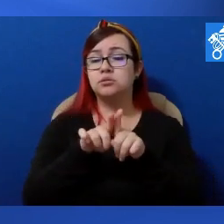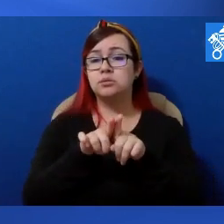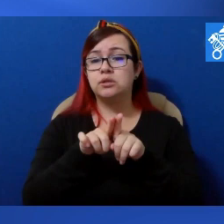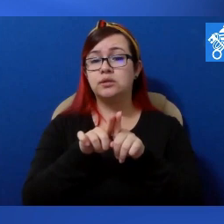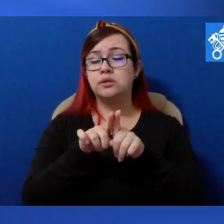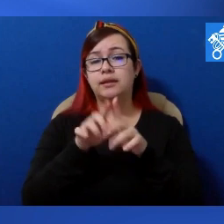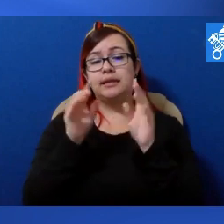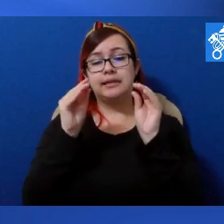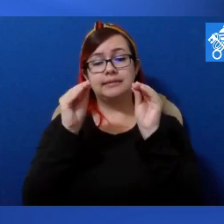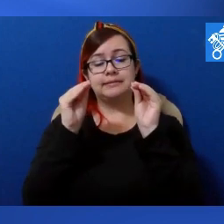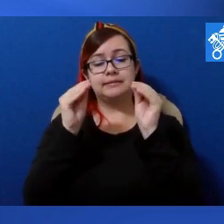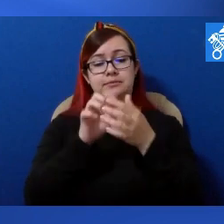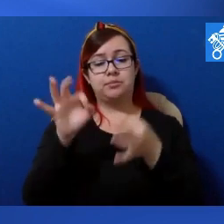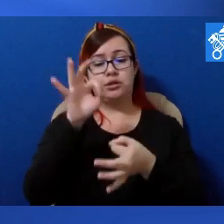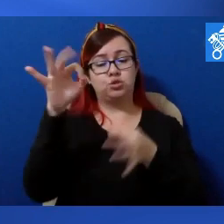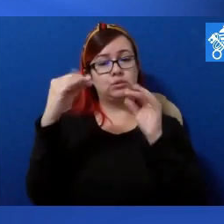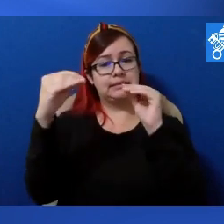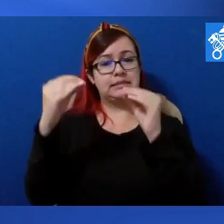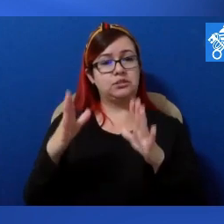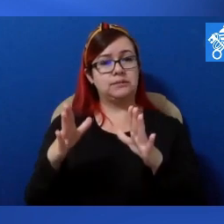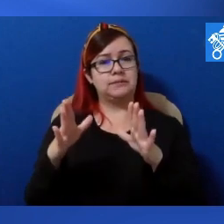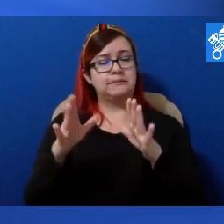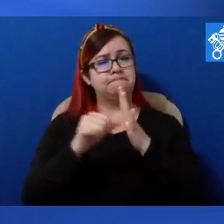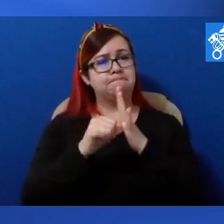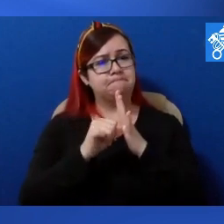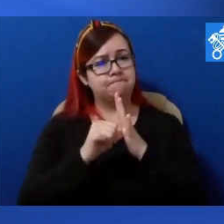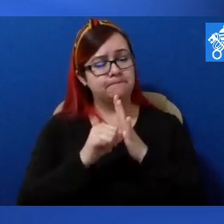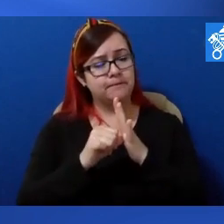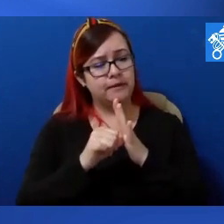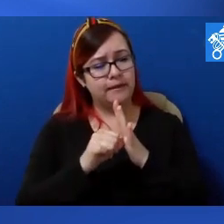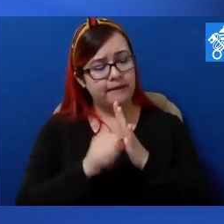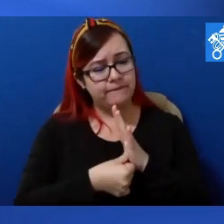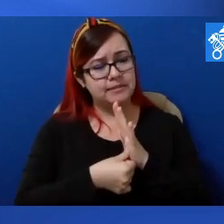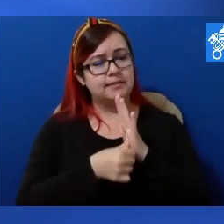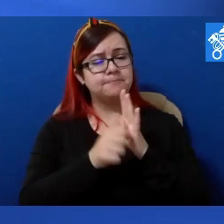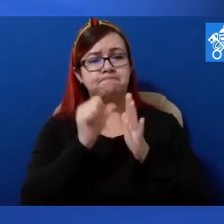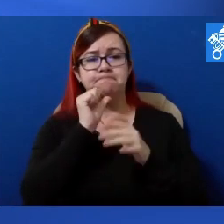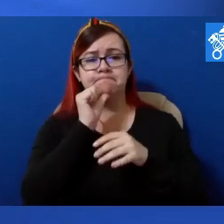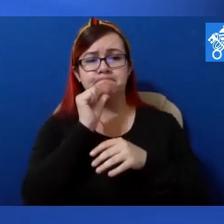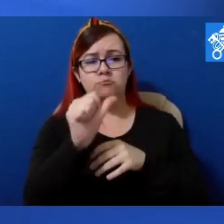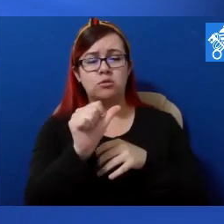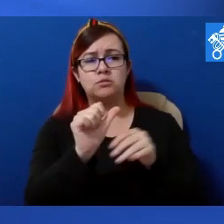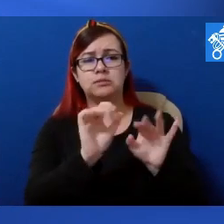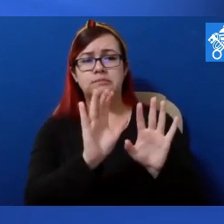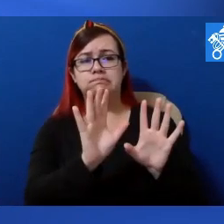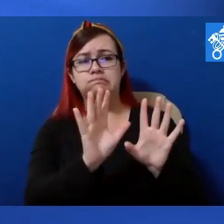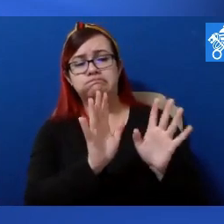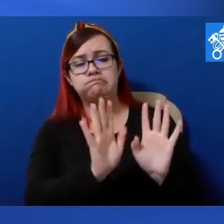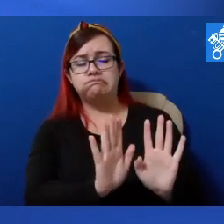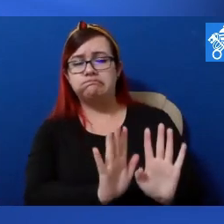life. Here, too, the great spiritual teachers urge us not to yield to this